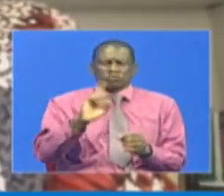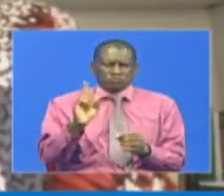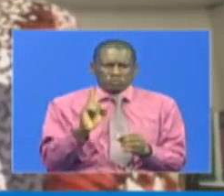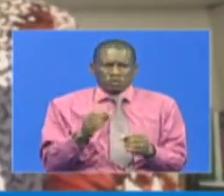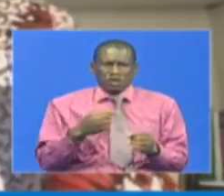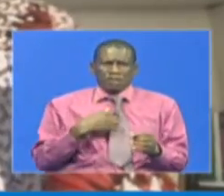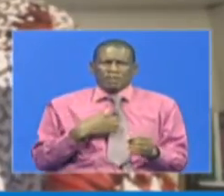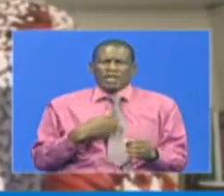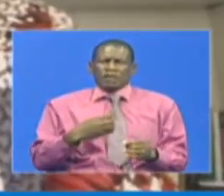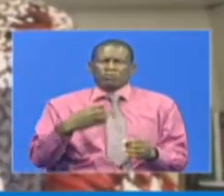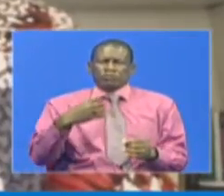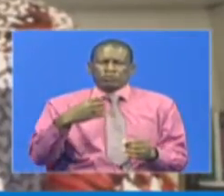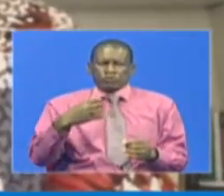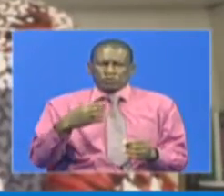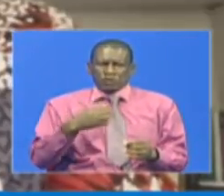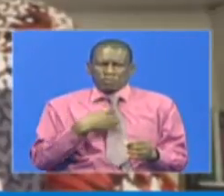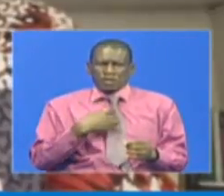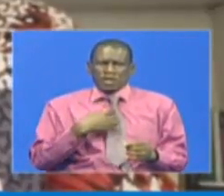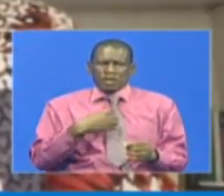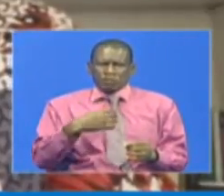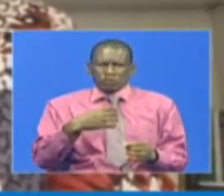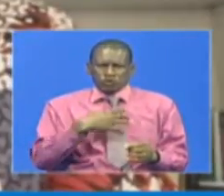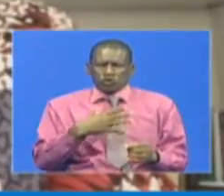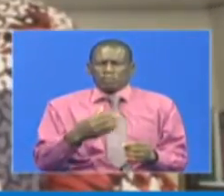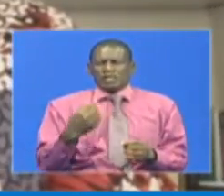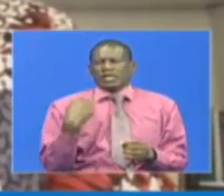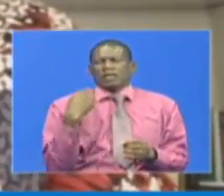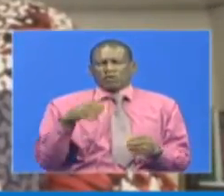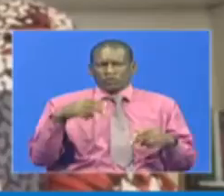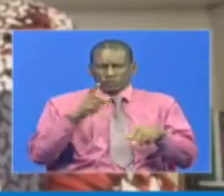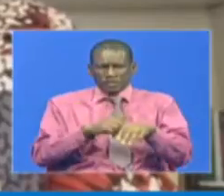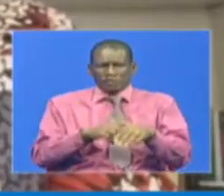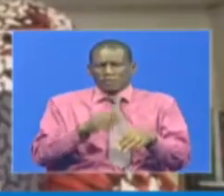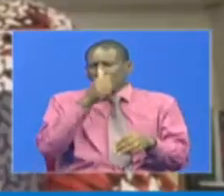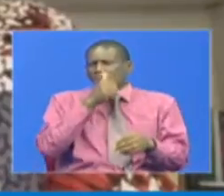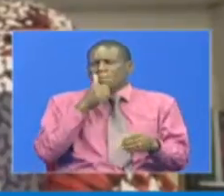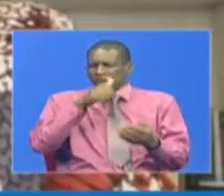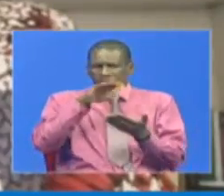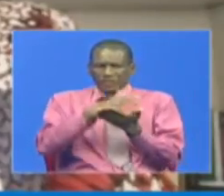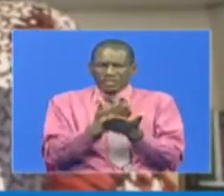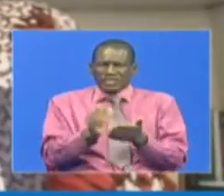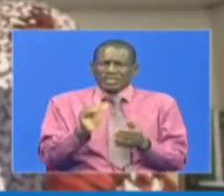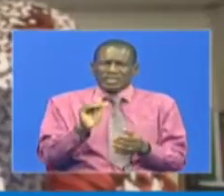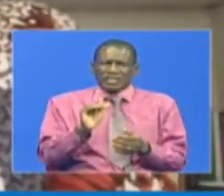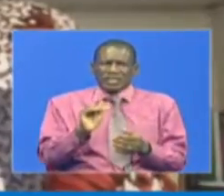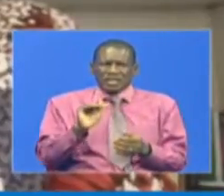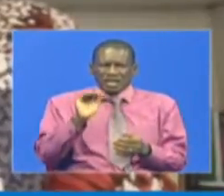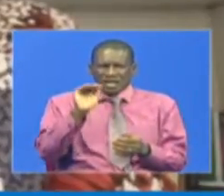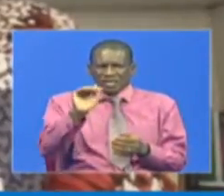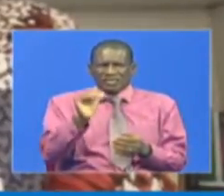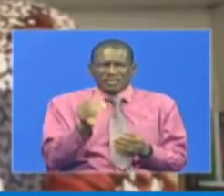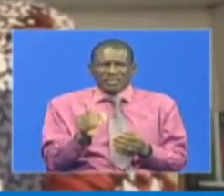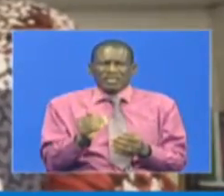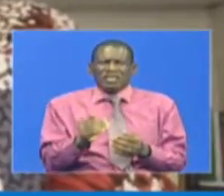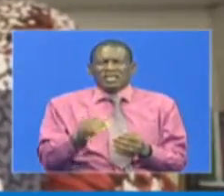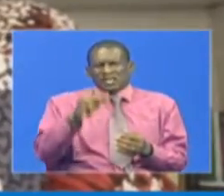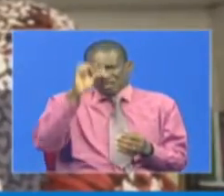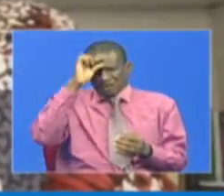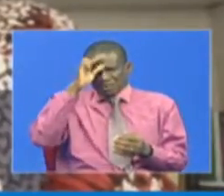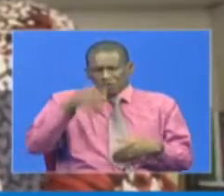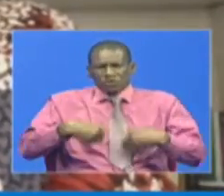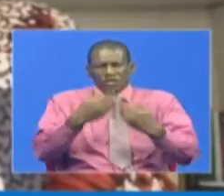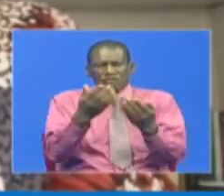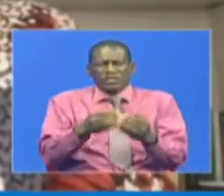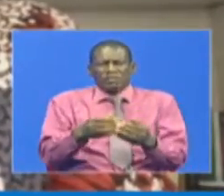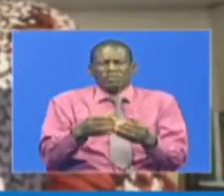am struck by the number of times that the private sector appeals to government to give them